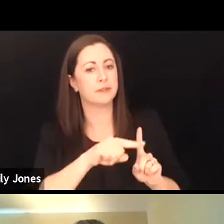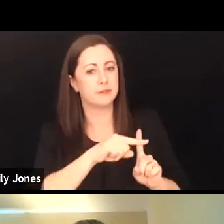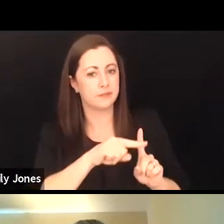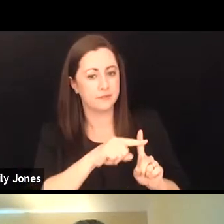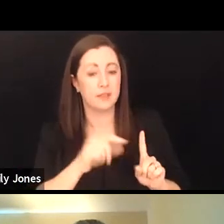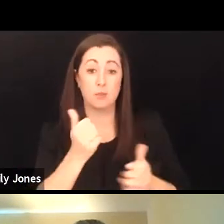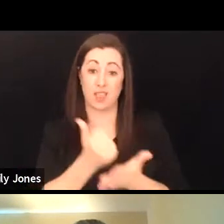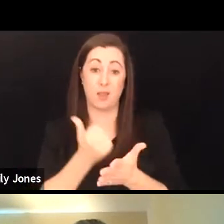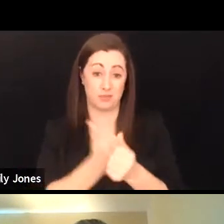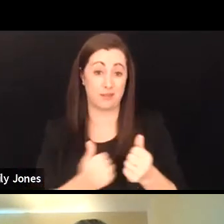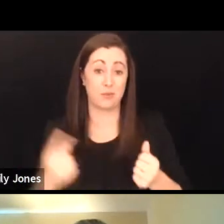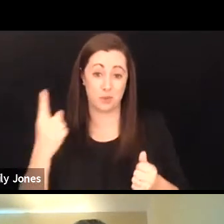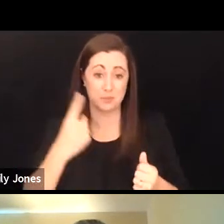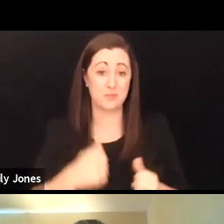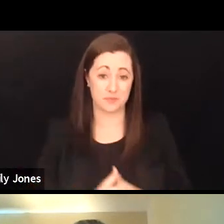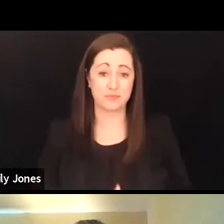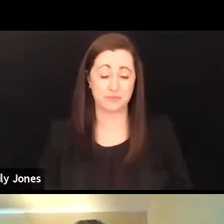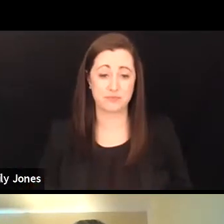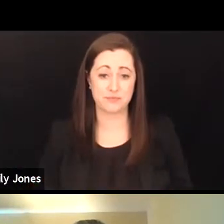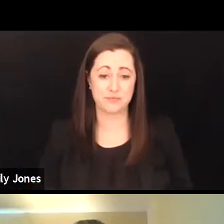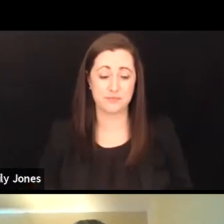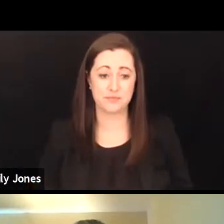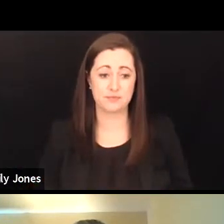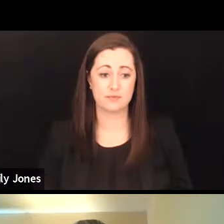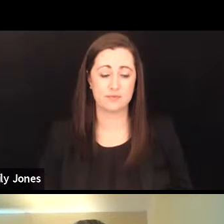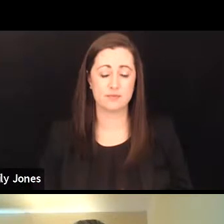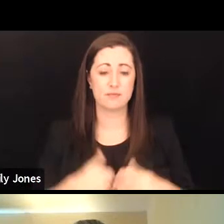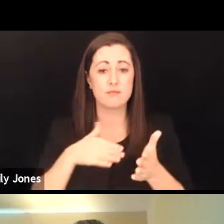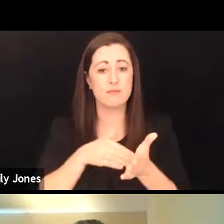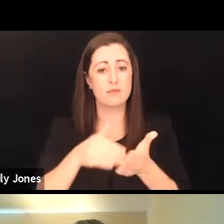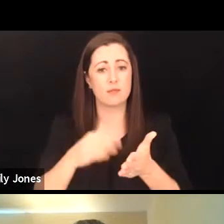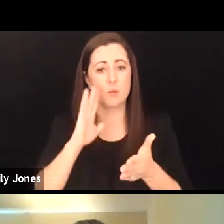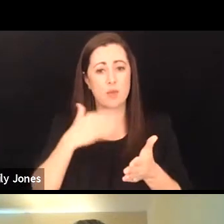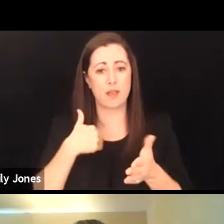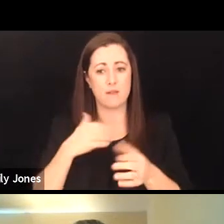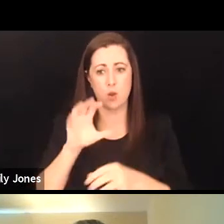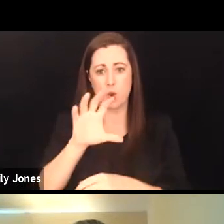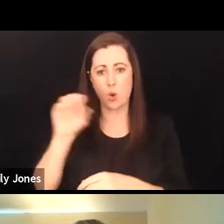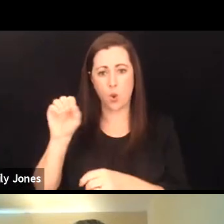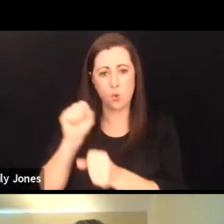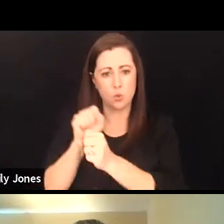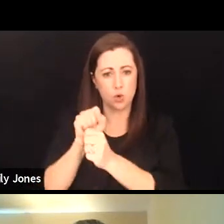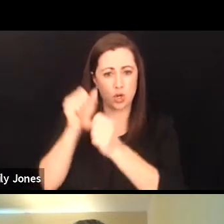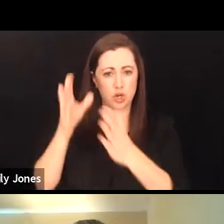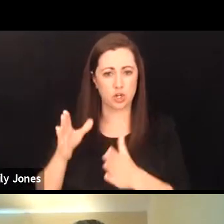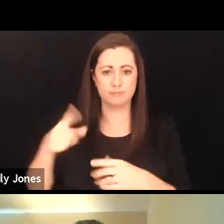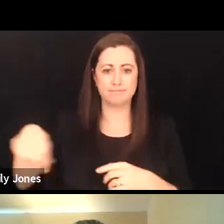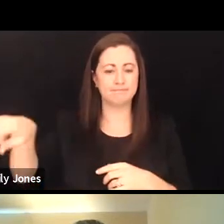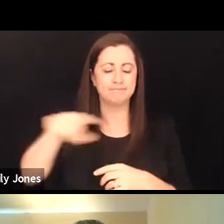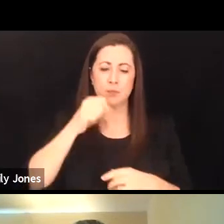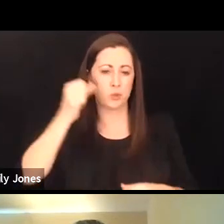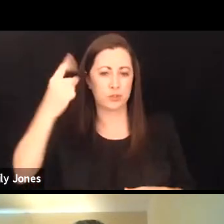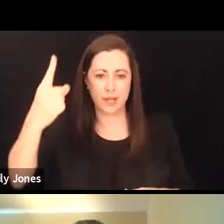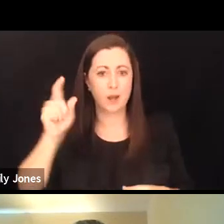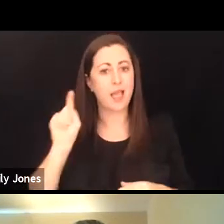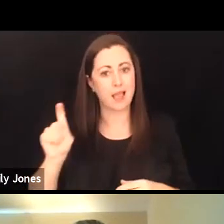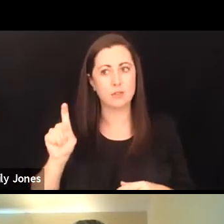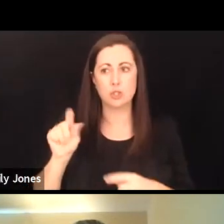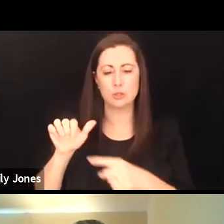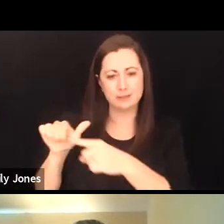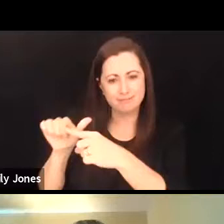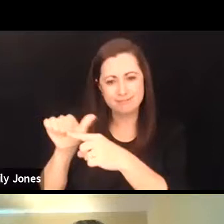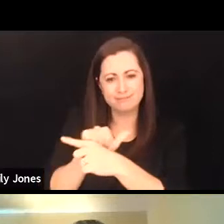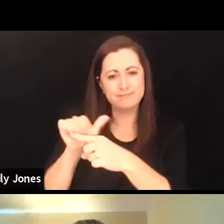there are, you have coworkers that don't understand. They have to be trained. All of